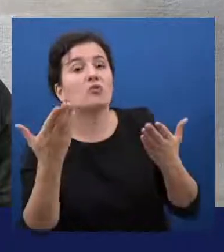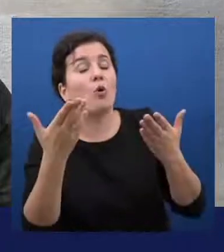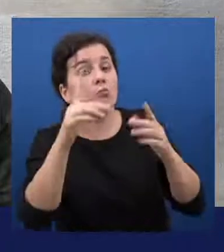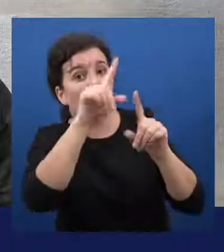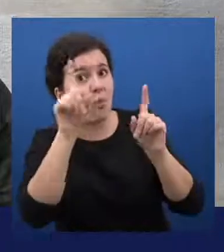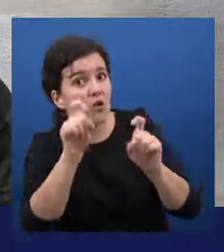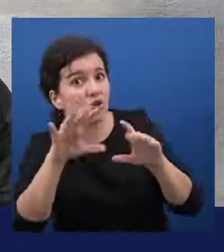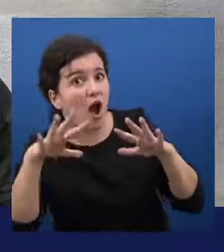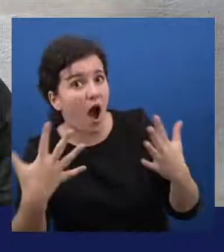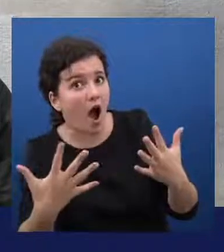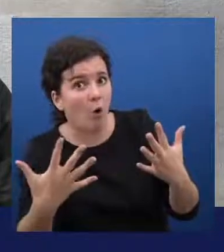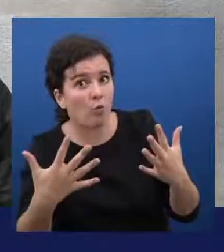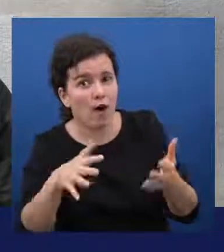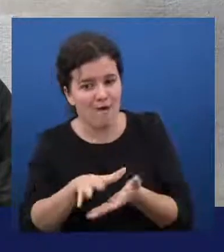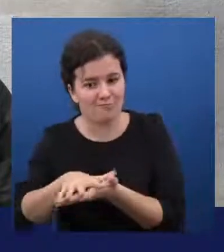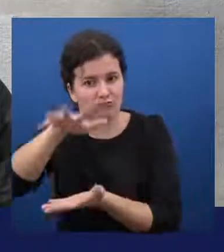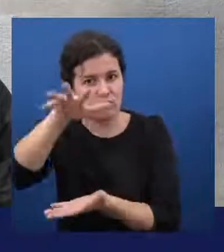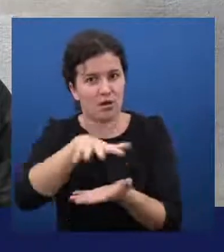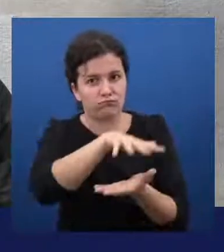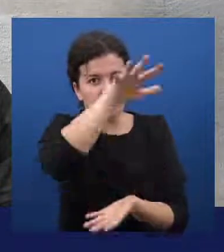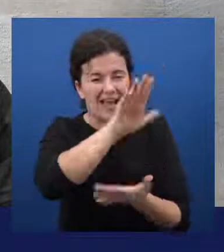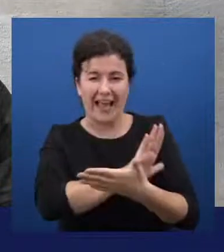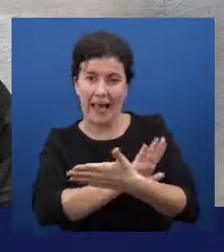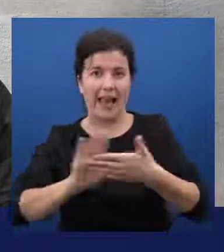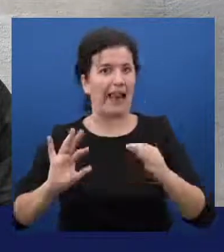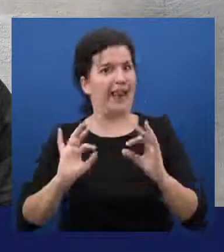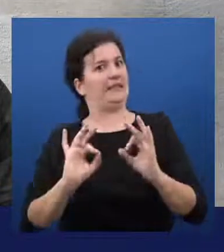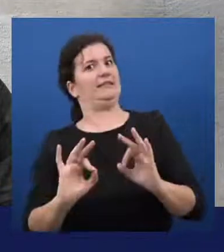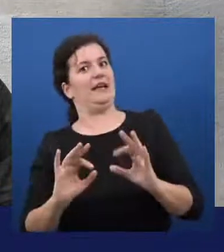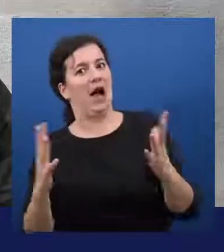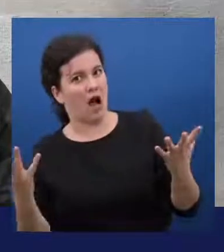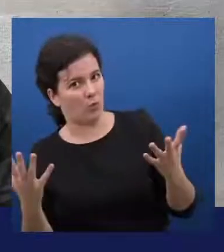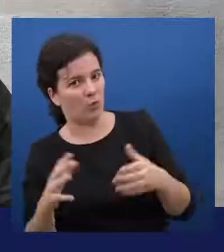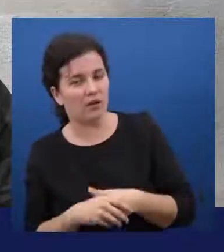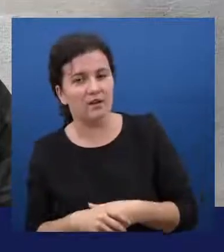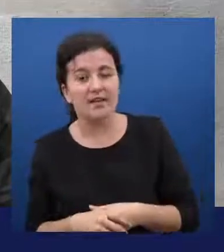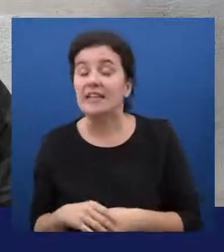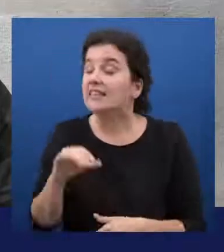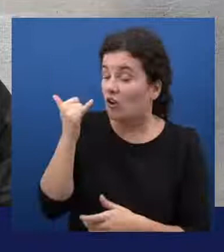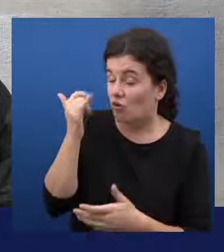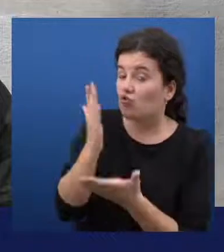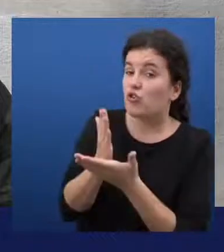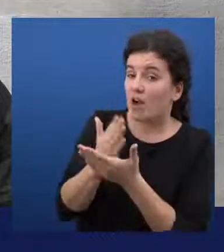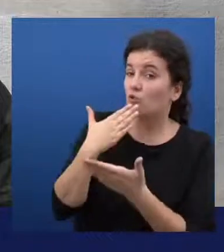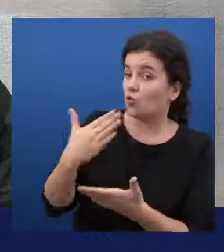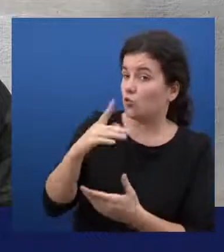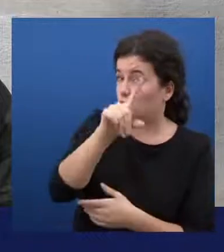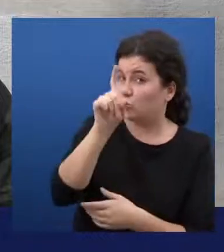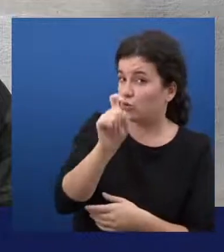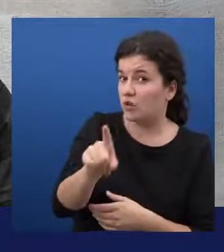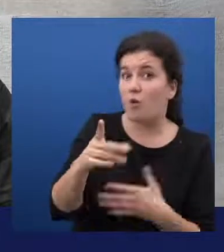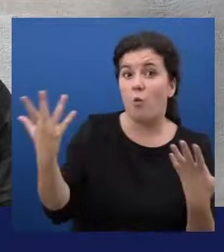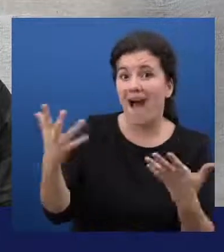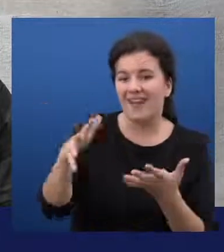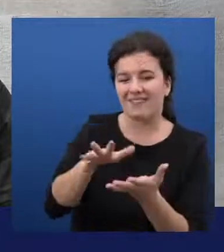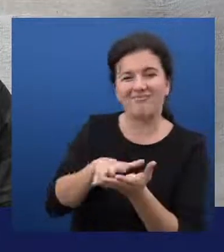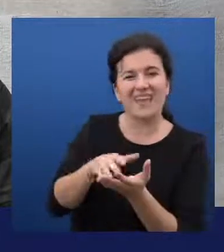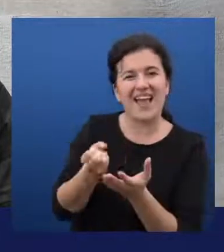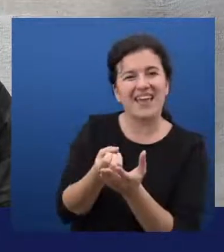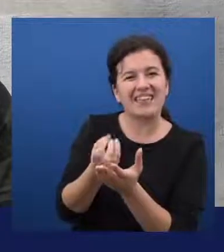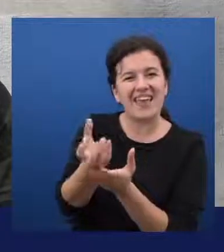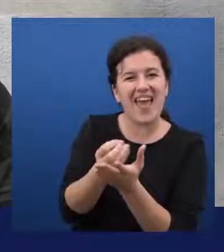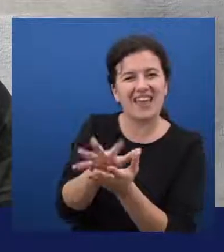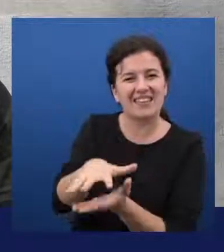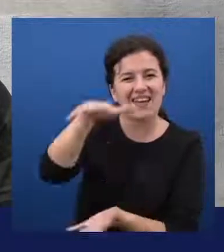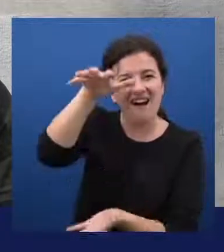think we started with that. Like, are you doing your sampling part right? And again, are you looking with the